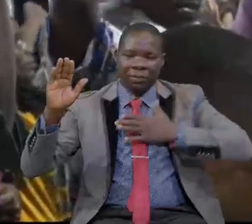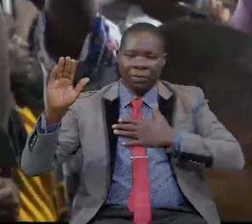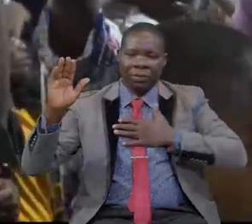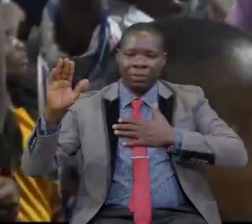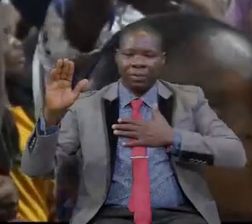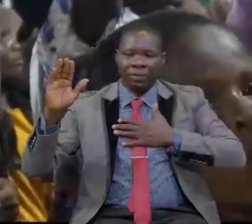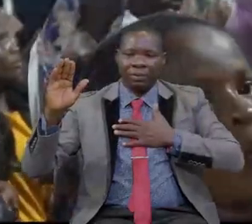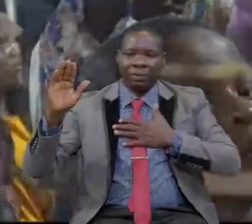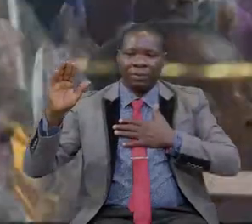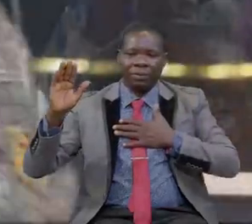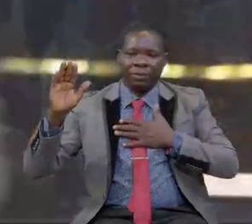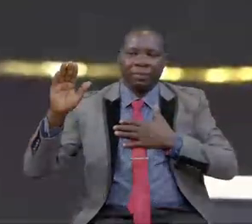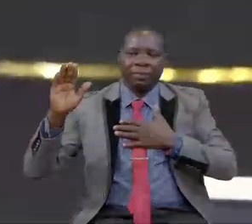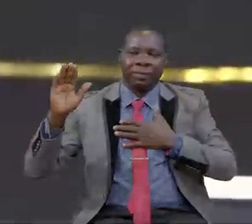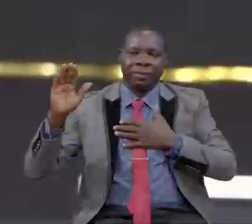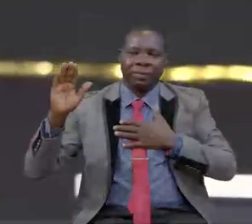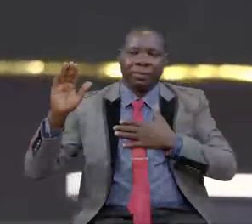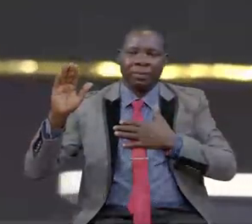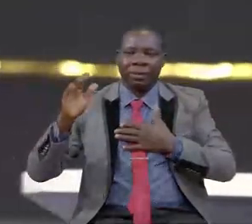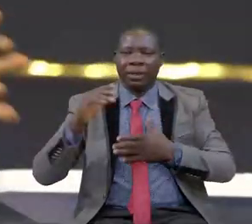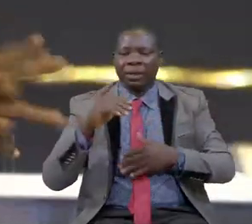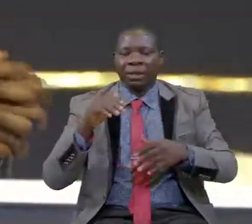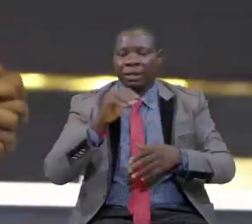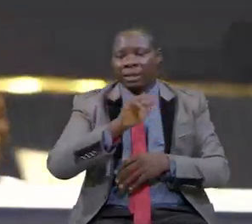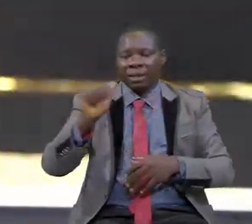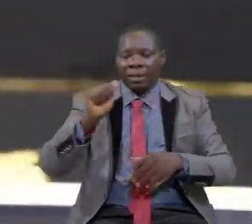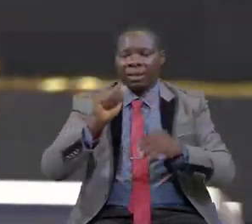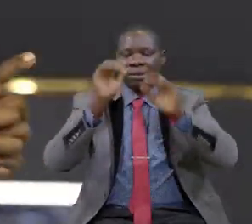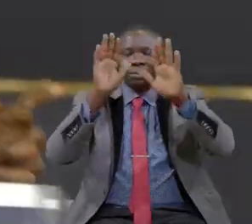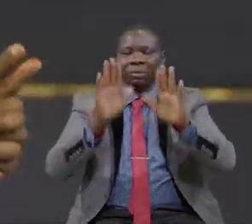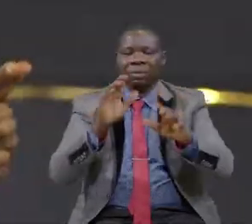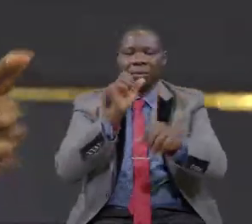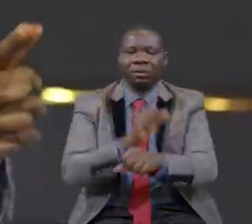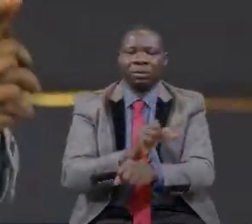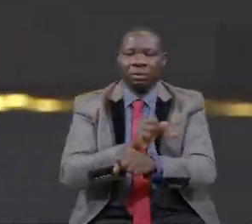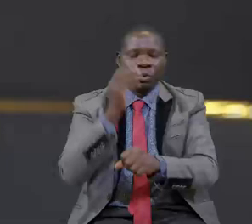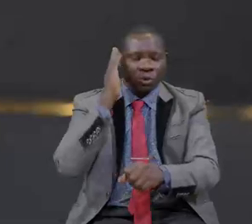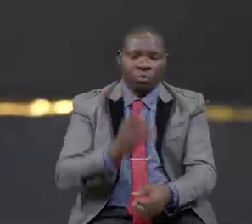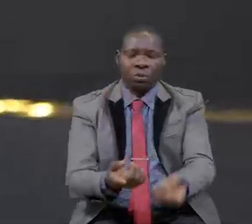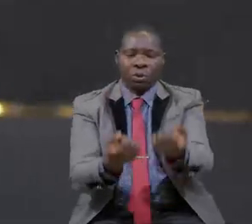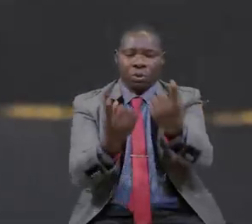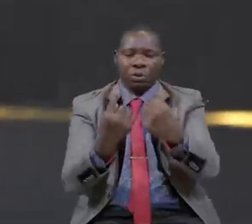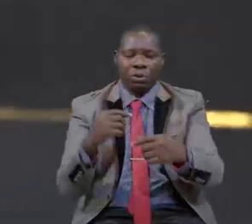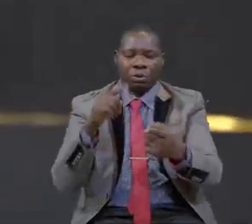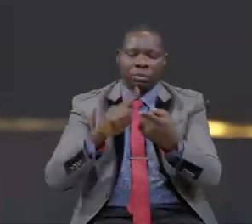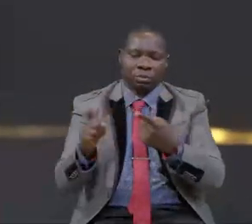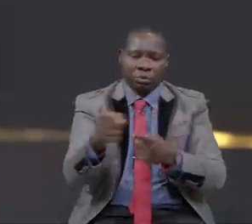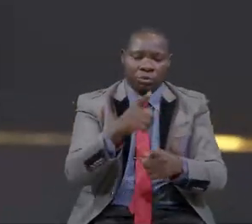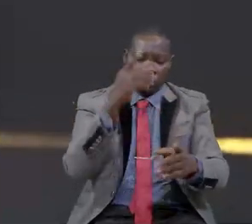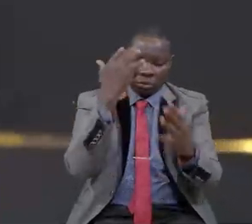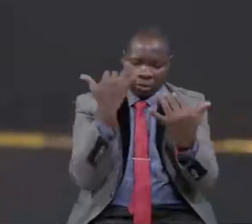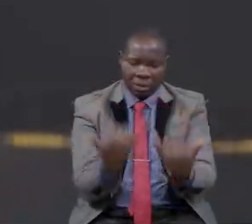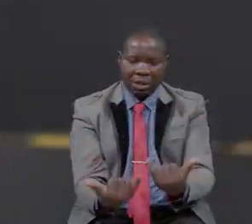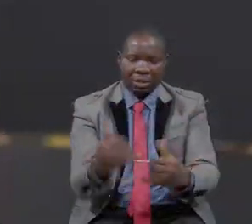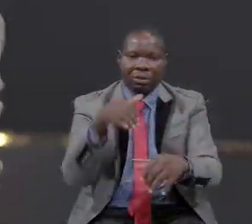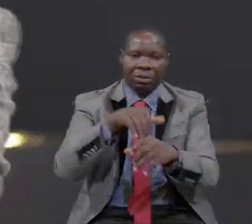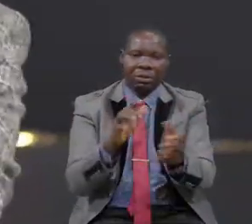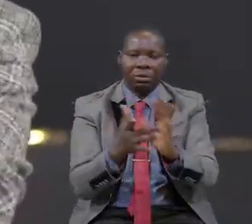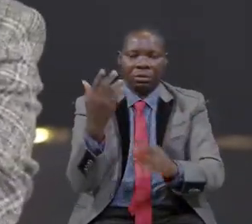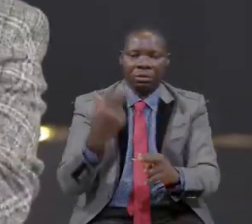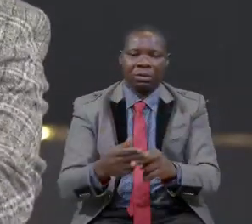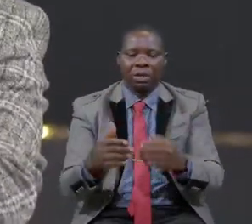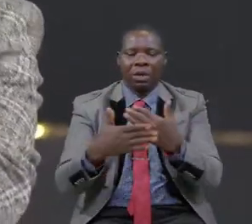cell. A miracle will get to you right there. And after the